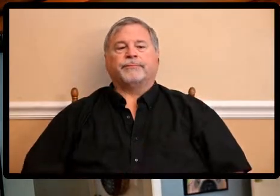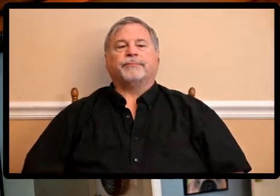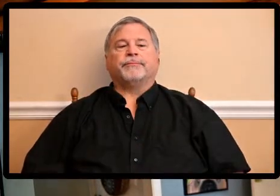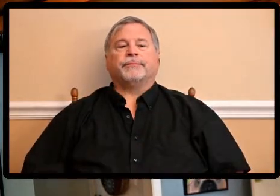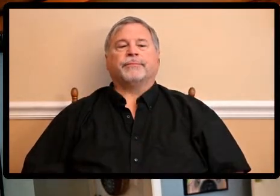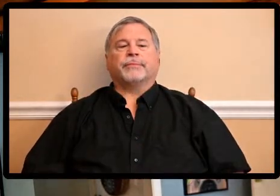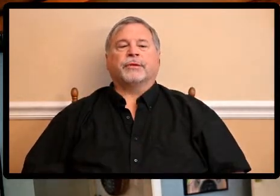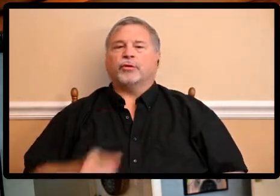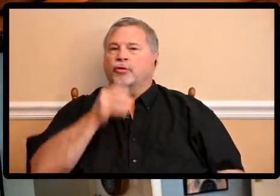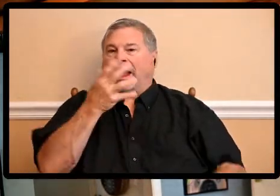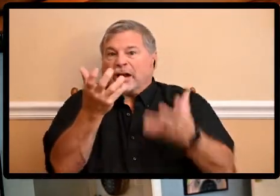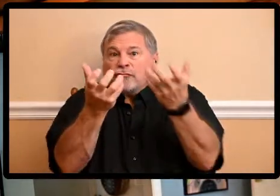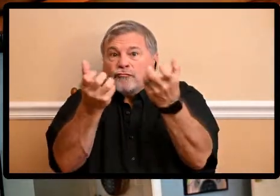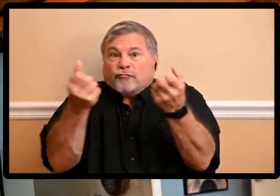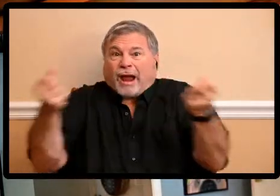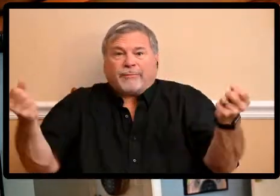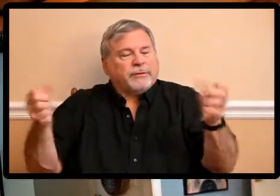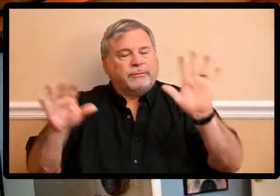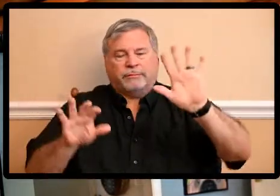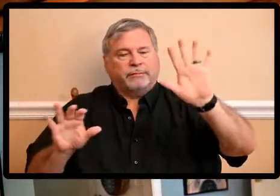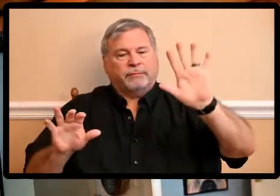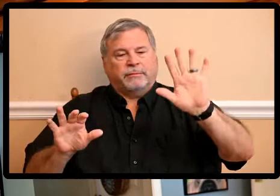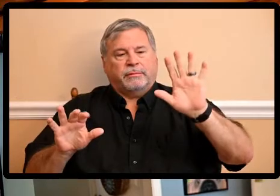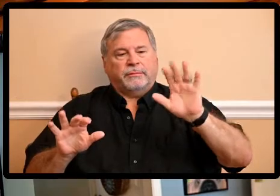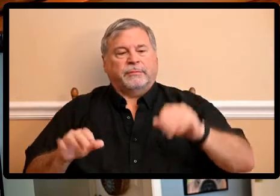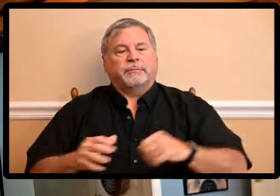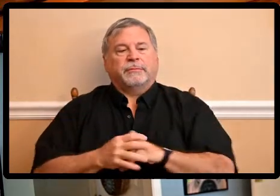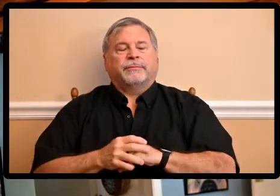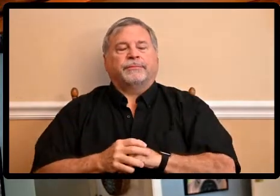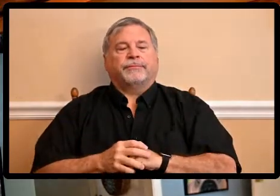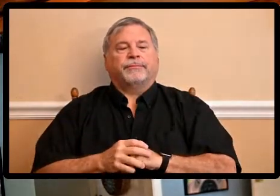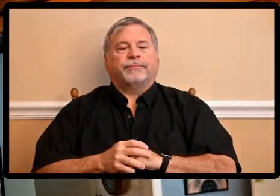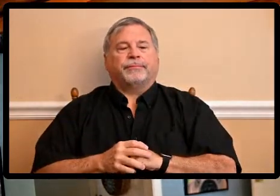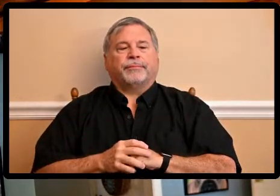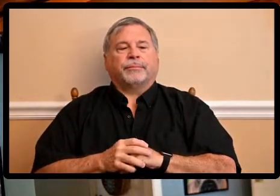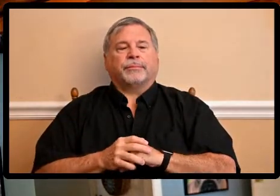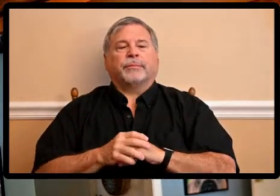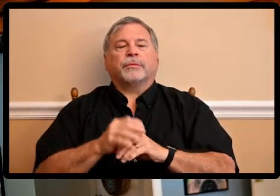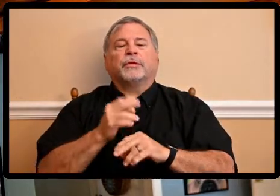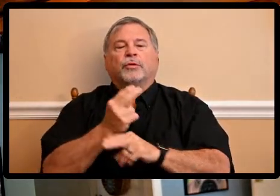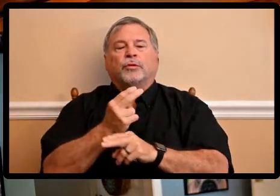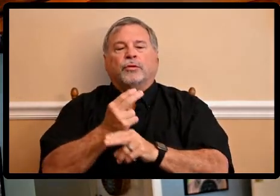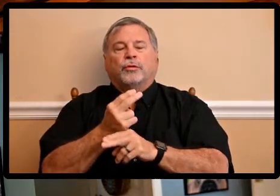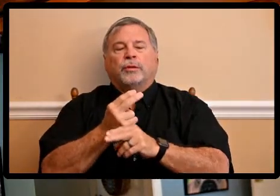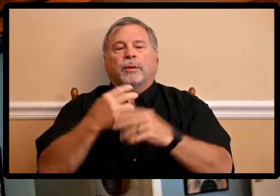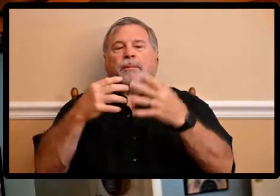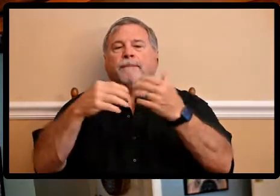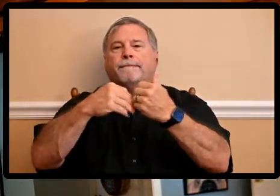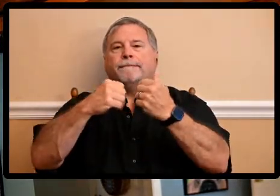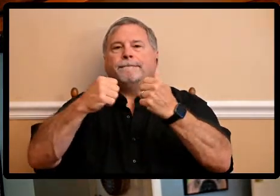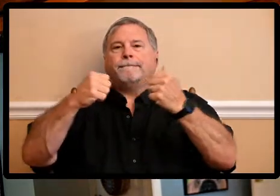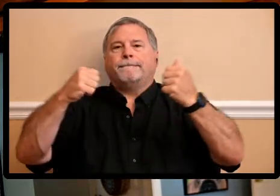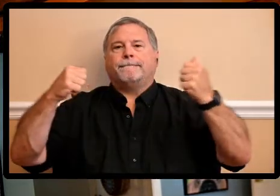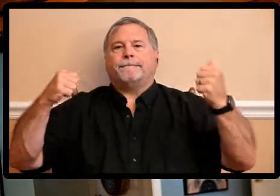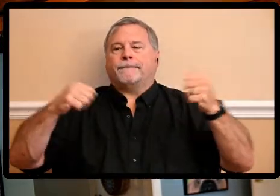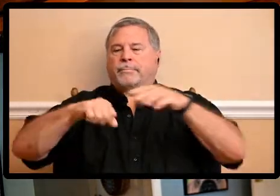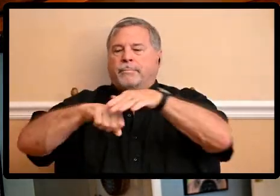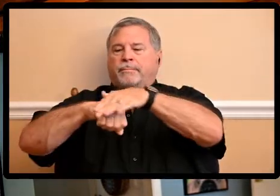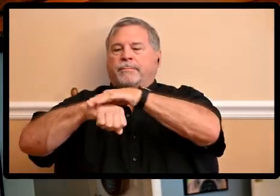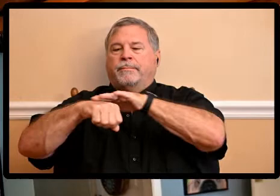not You're not gripping it with your fingers. You're just pulling it slightly with the backs of your